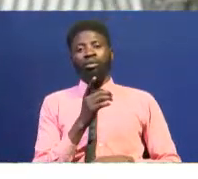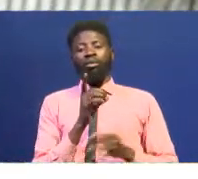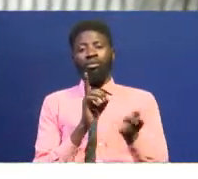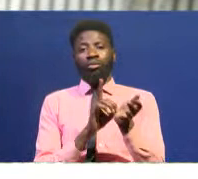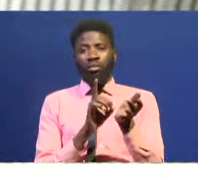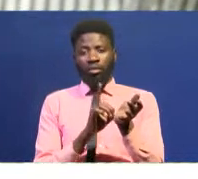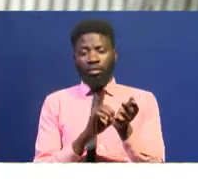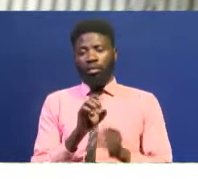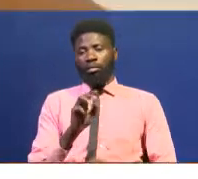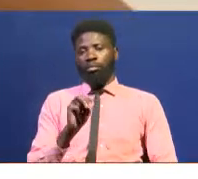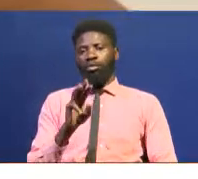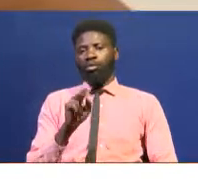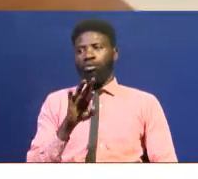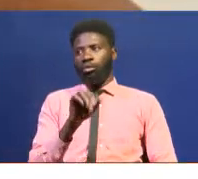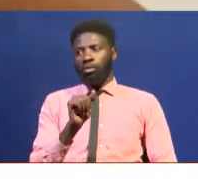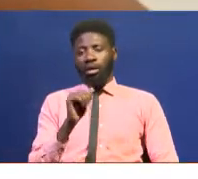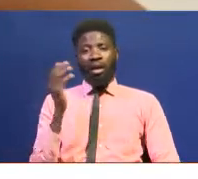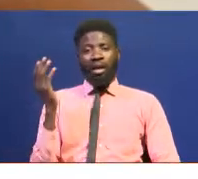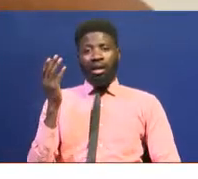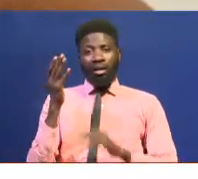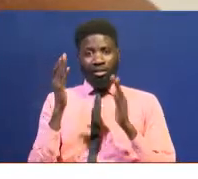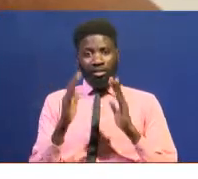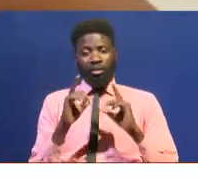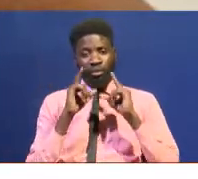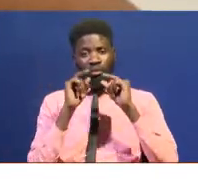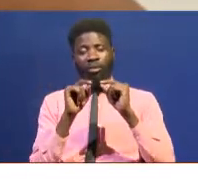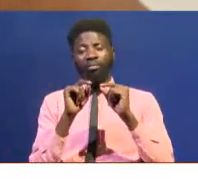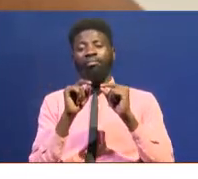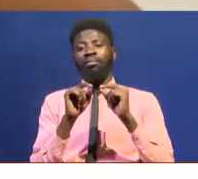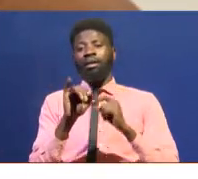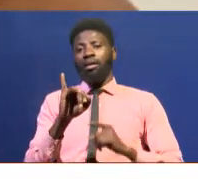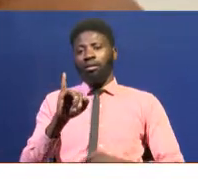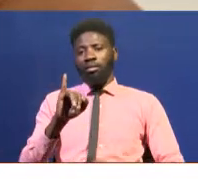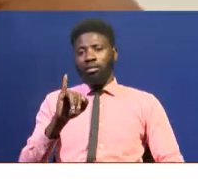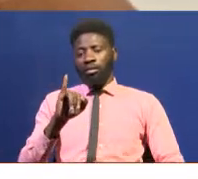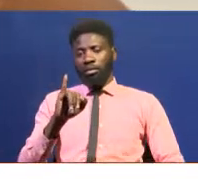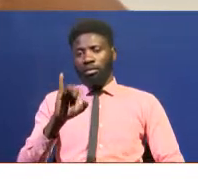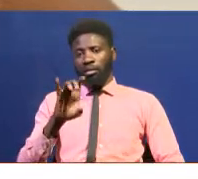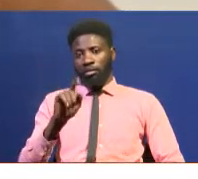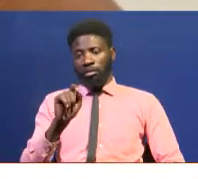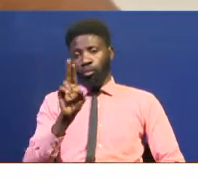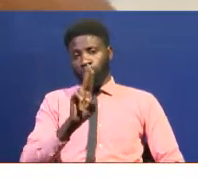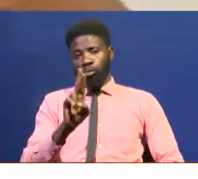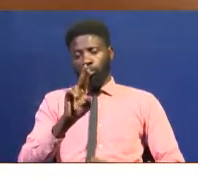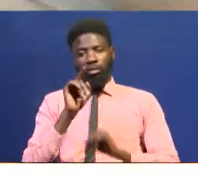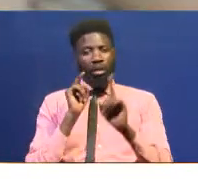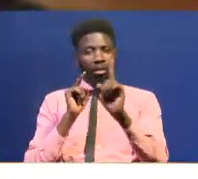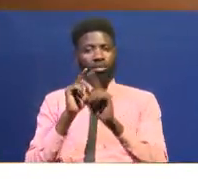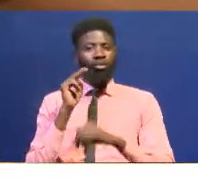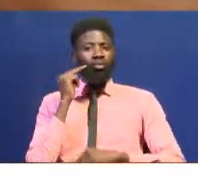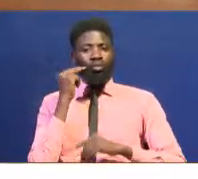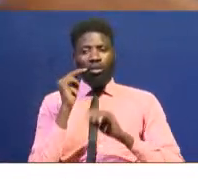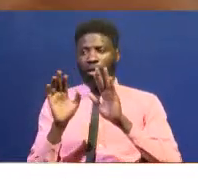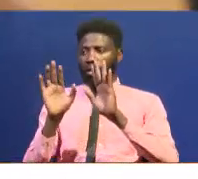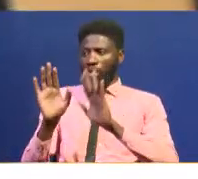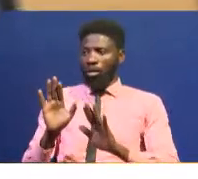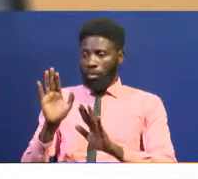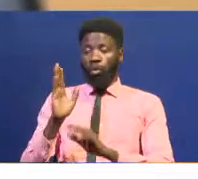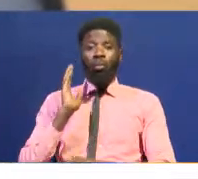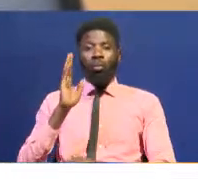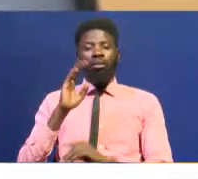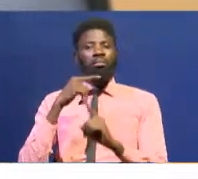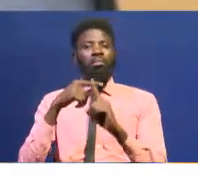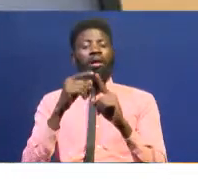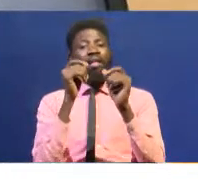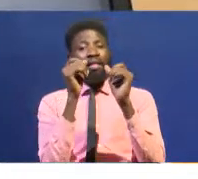and dietetics, said the adoption of ICT in nutrition campaigns would yield the desired results if the innovations